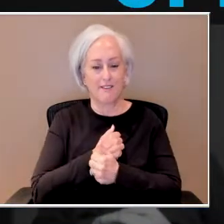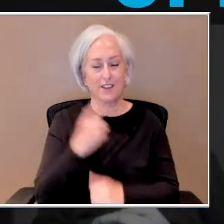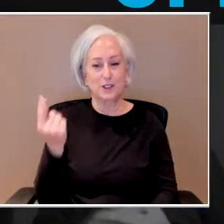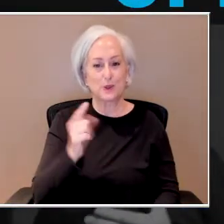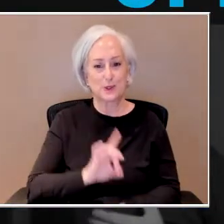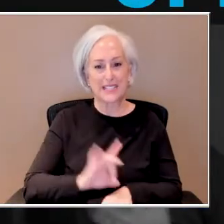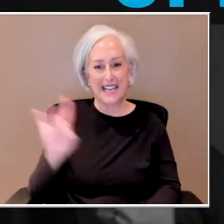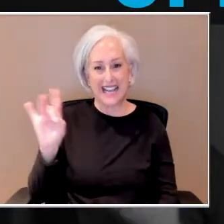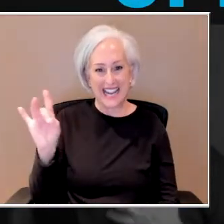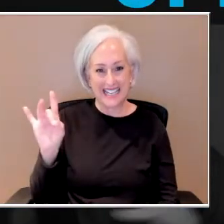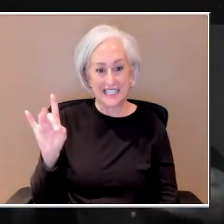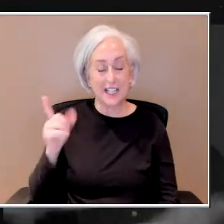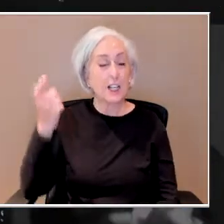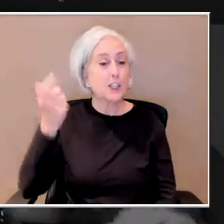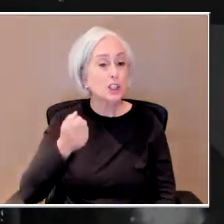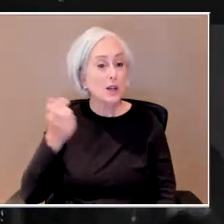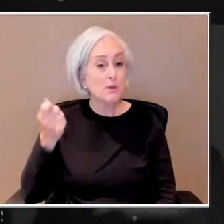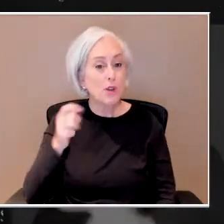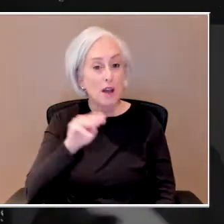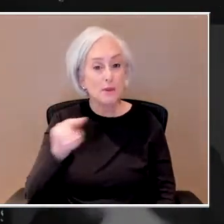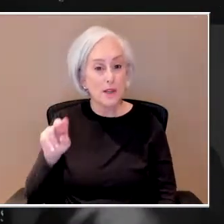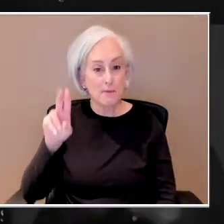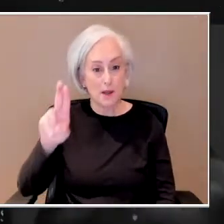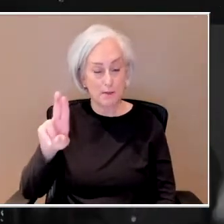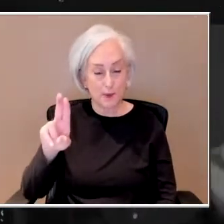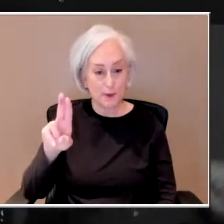Subscribe to our Morning Medical Update and Open